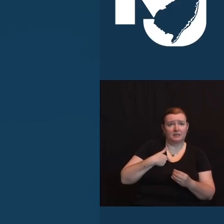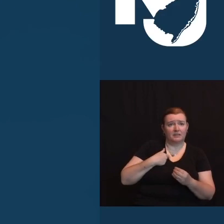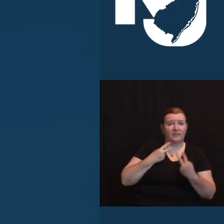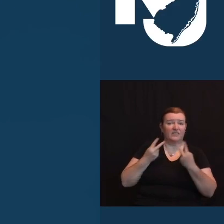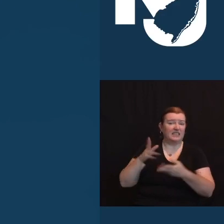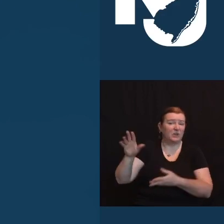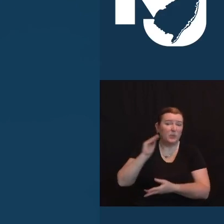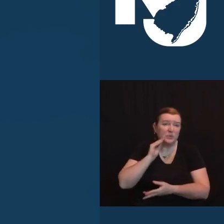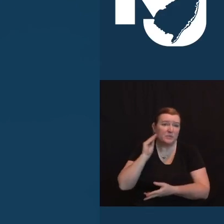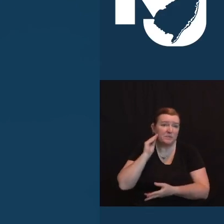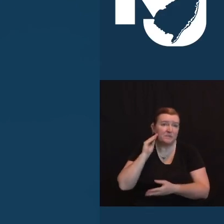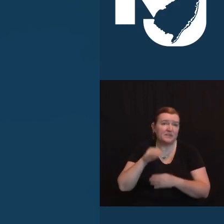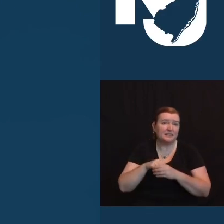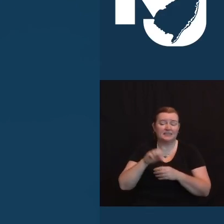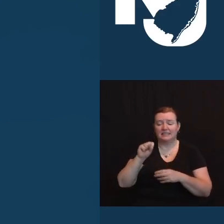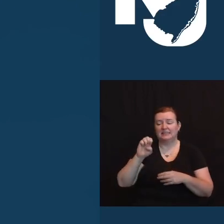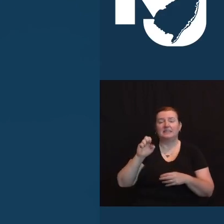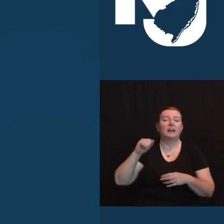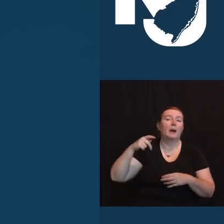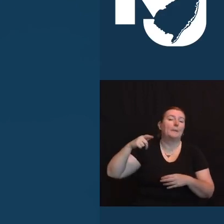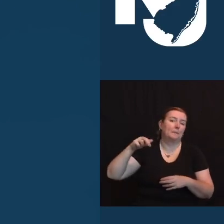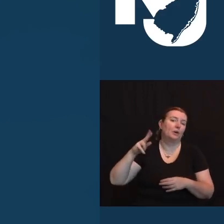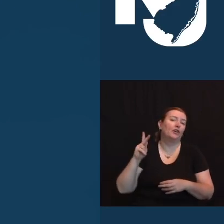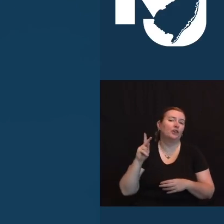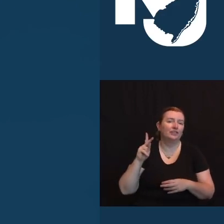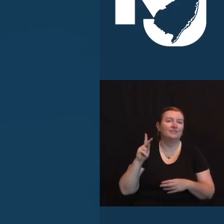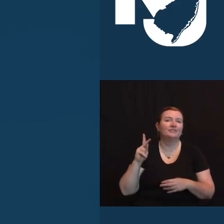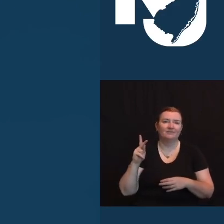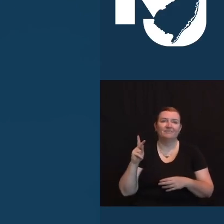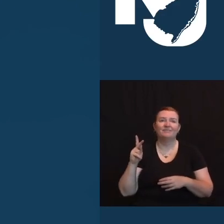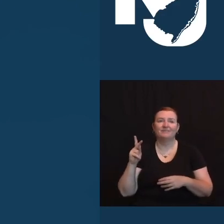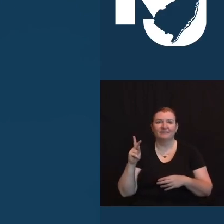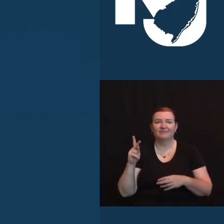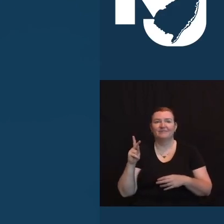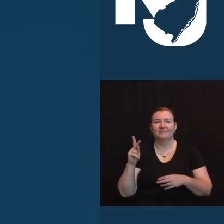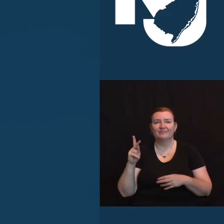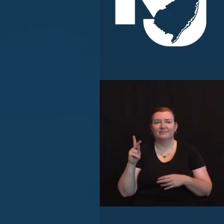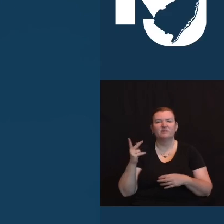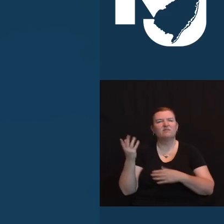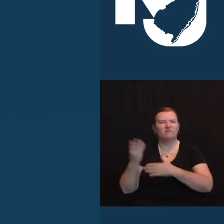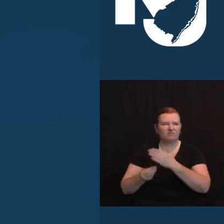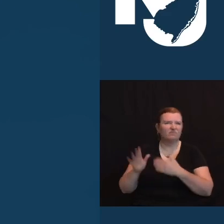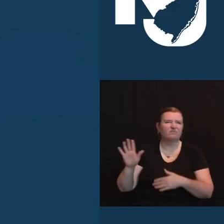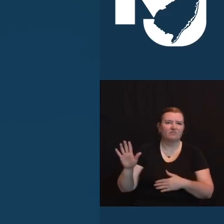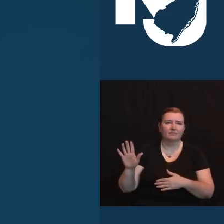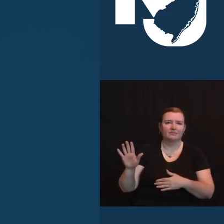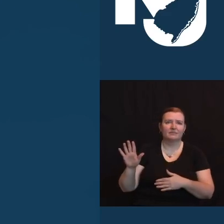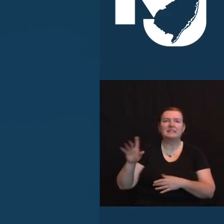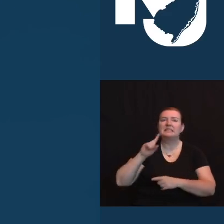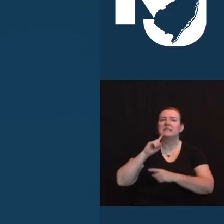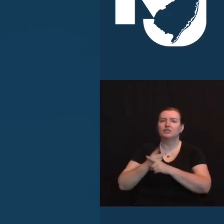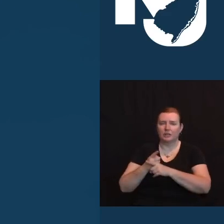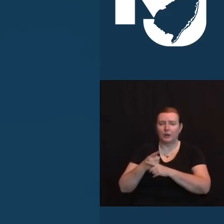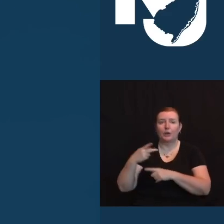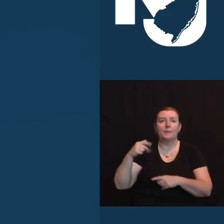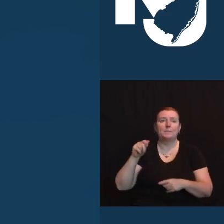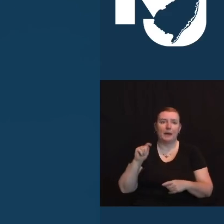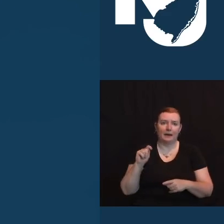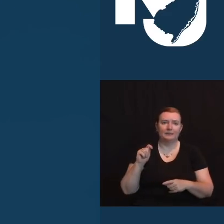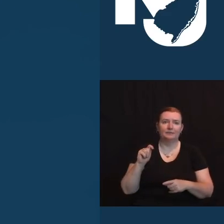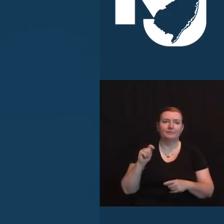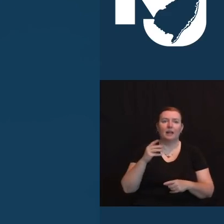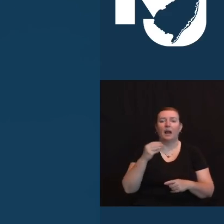that one of these days I could do. Joe also leaves behind his twin sister Patricia and her husband, as well as his nieces and nephews.